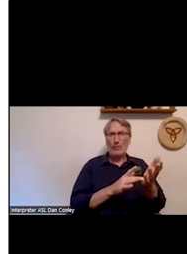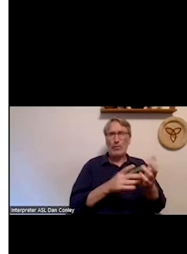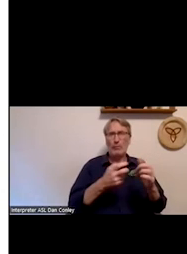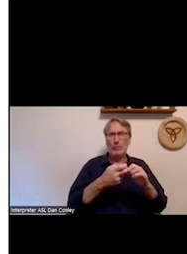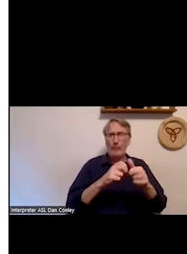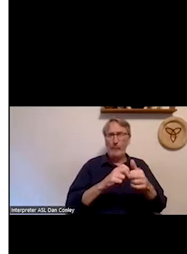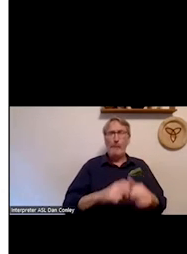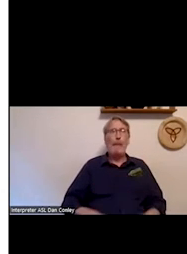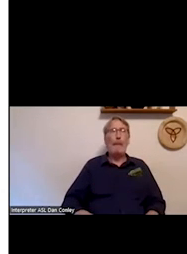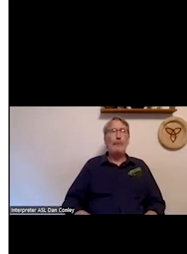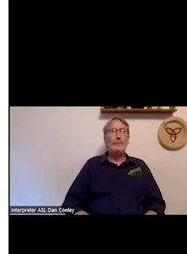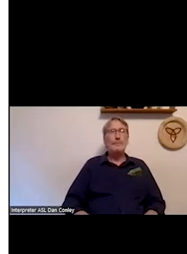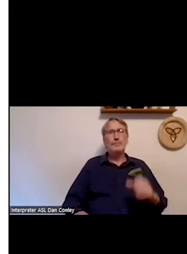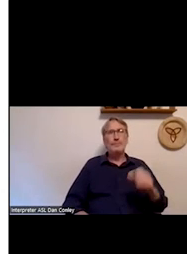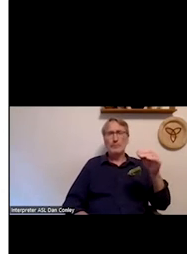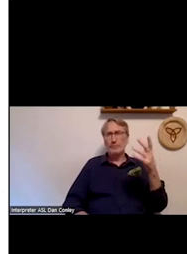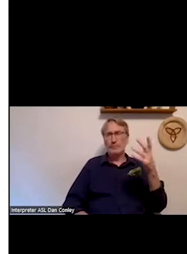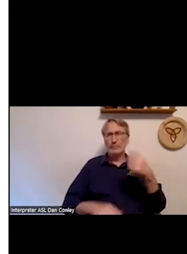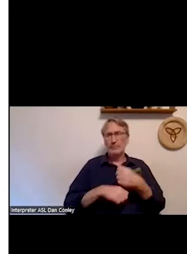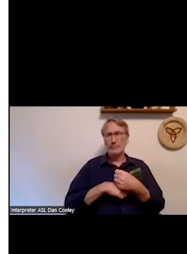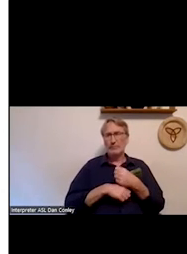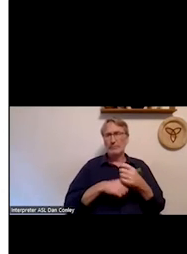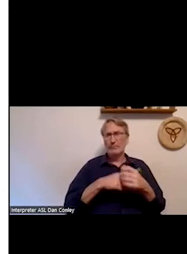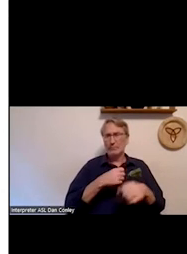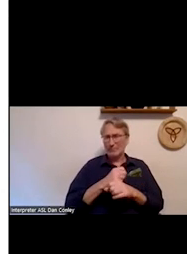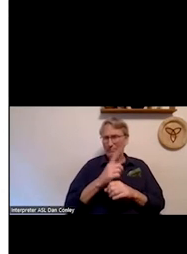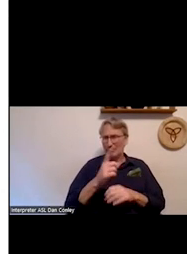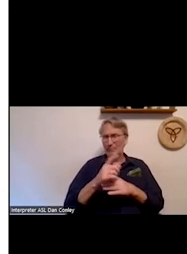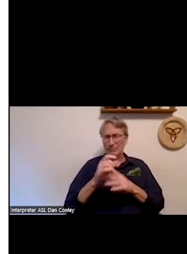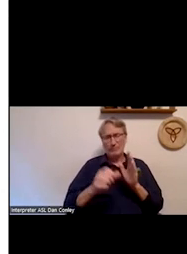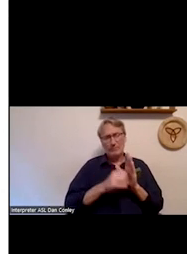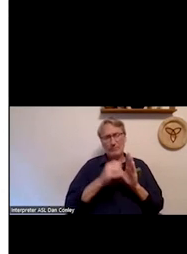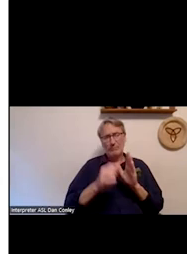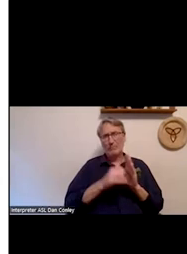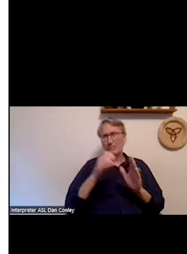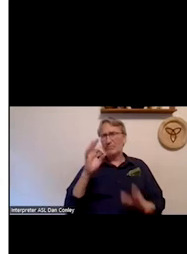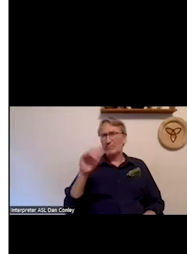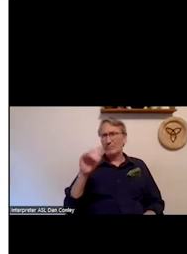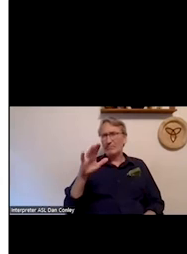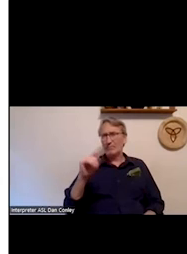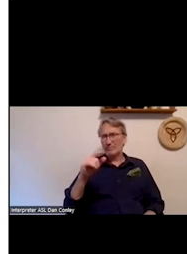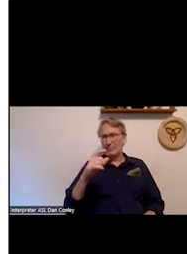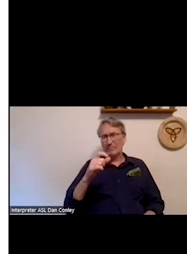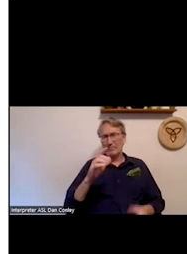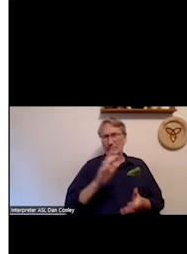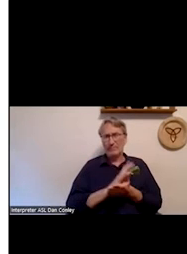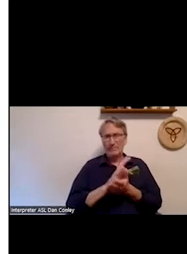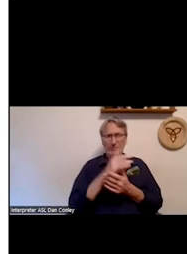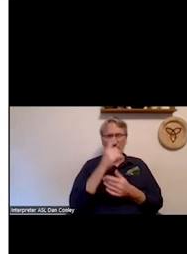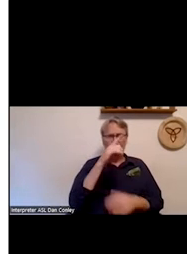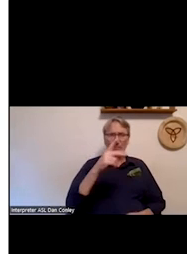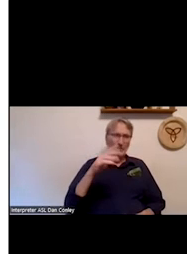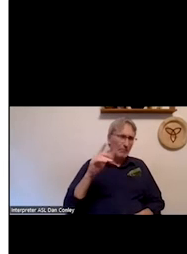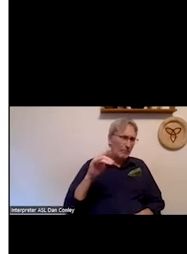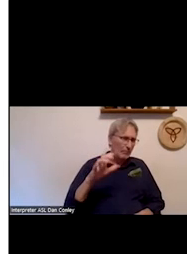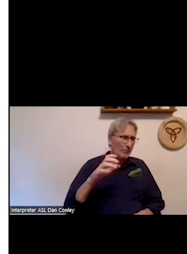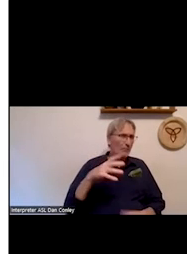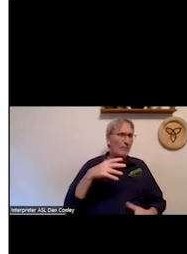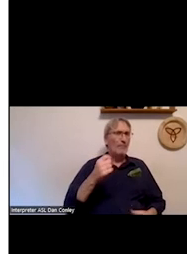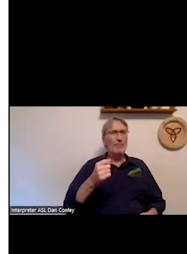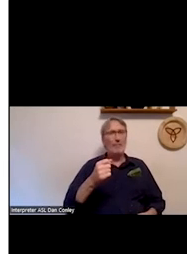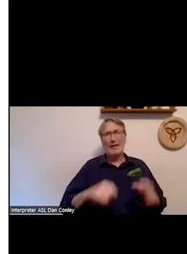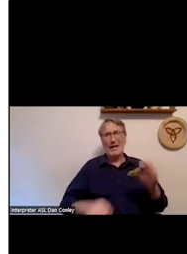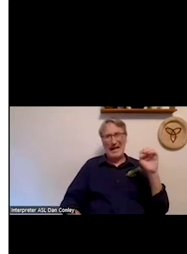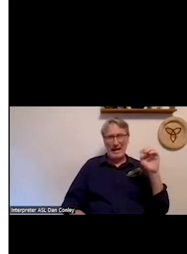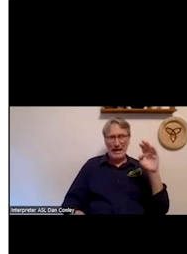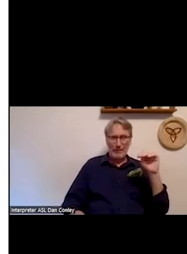we put together a one-page fact sheet, both for pediatric offices, but also for public health and emergency management agencies, as well as